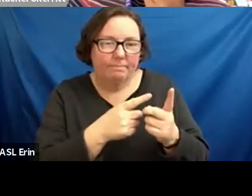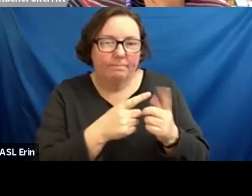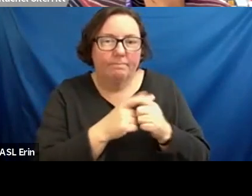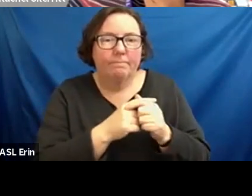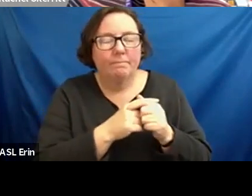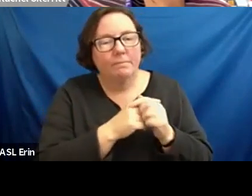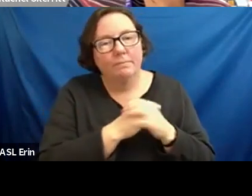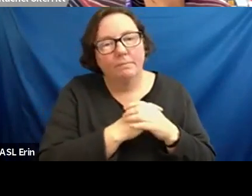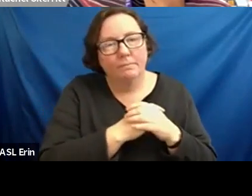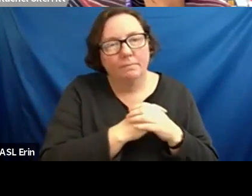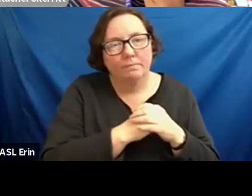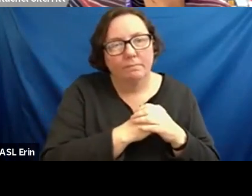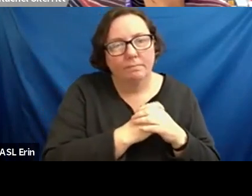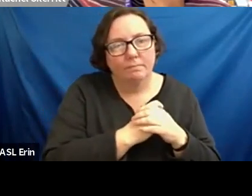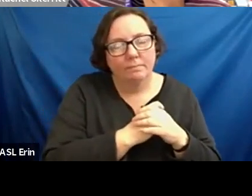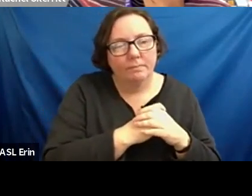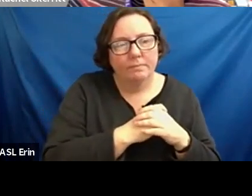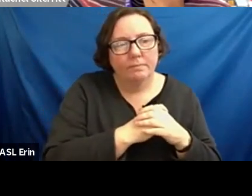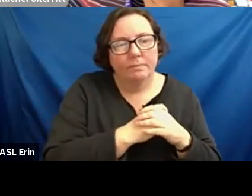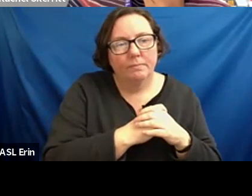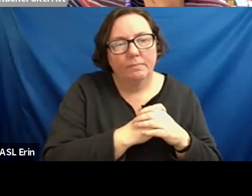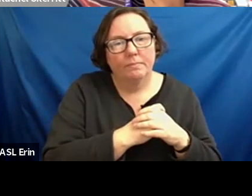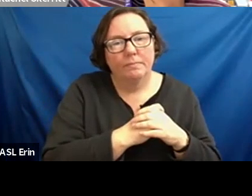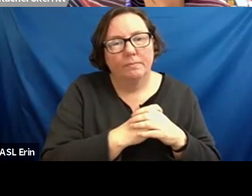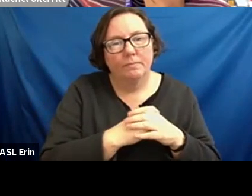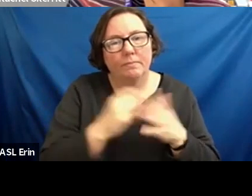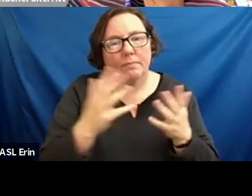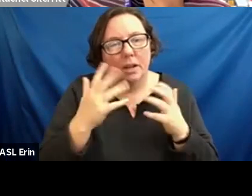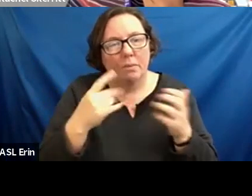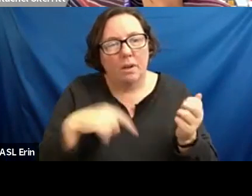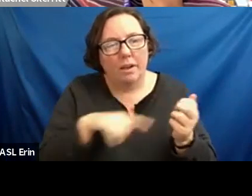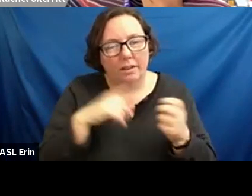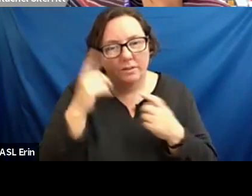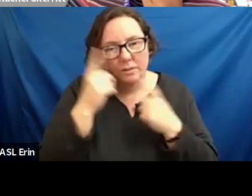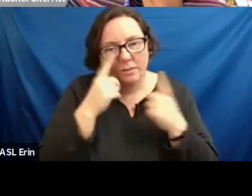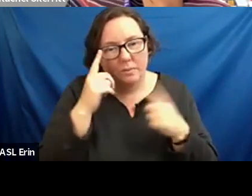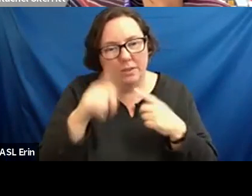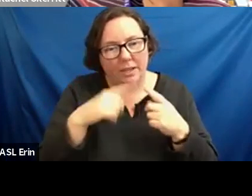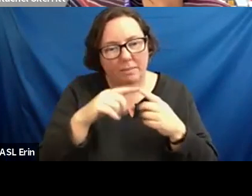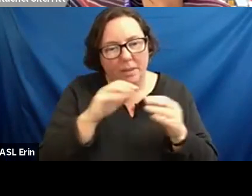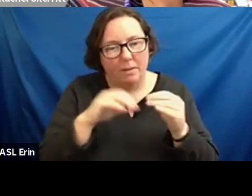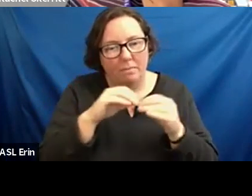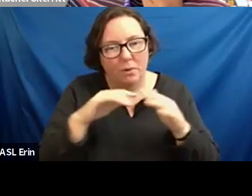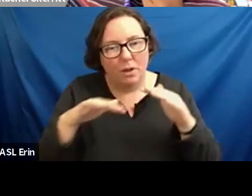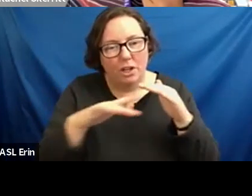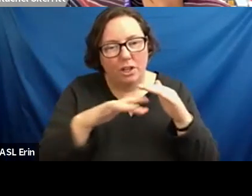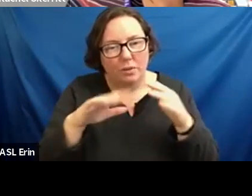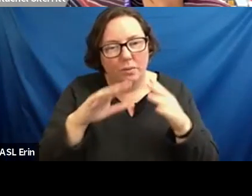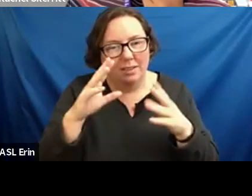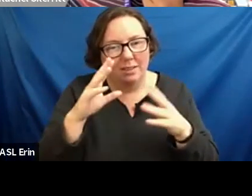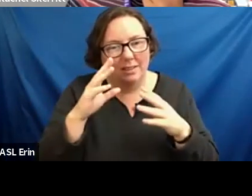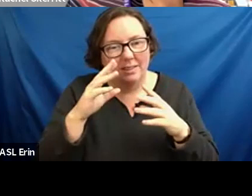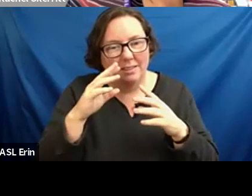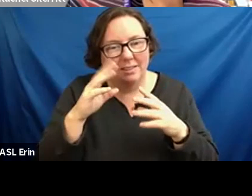consideration to think about more nuanced data than tract level